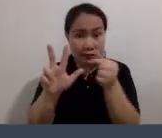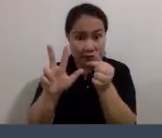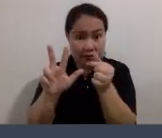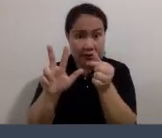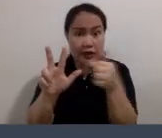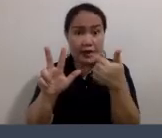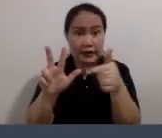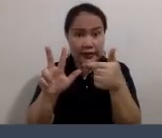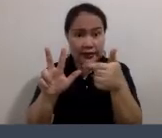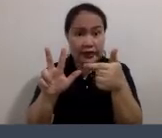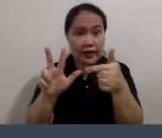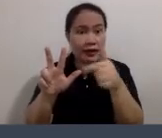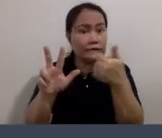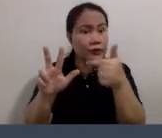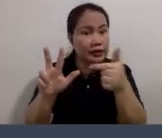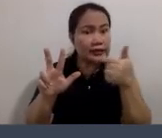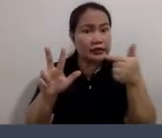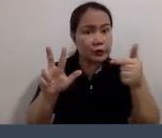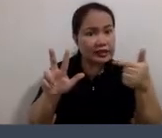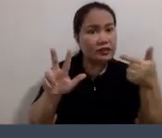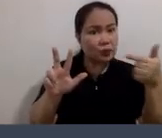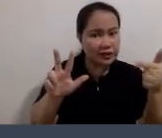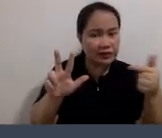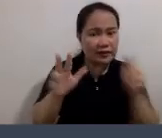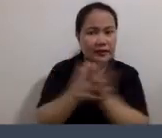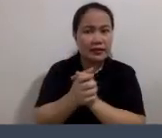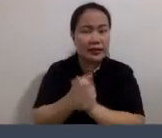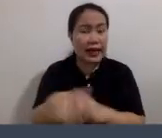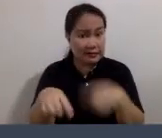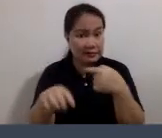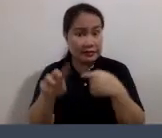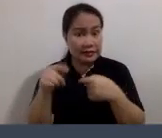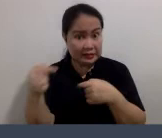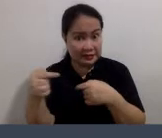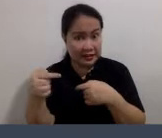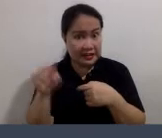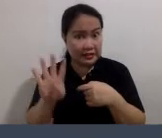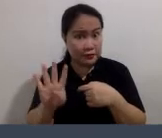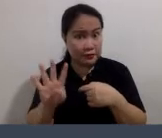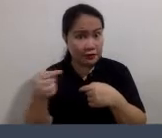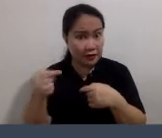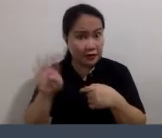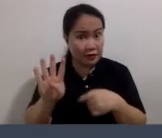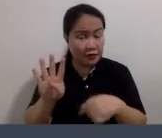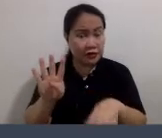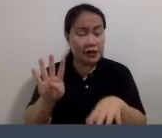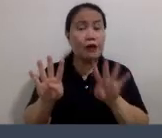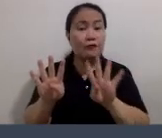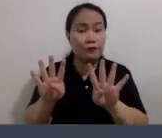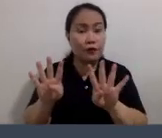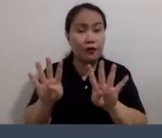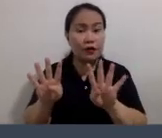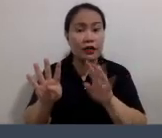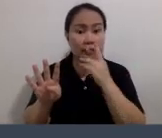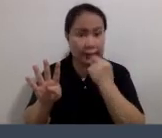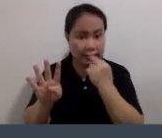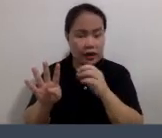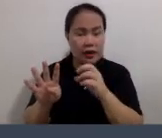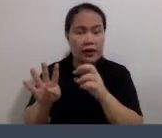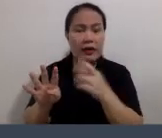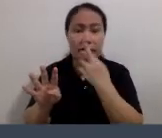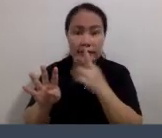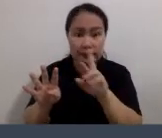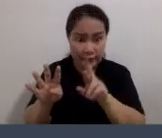is positive. So, tatlong green tayo. This is negative 4. So, we will have apat na